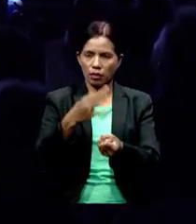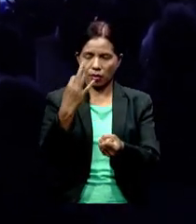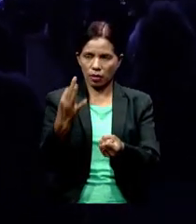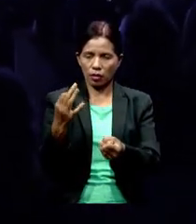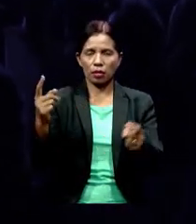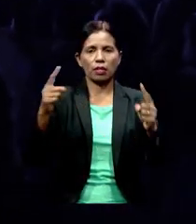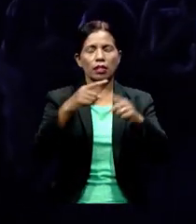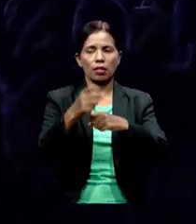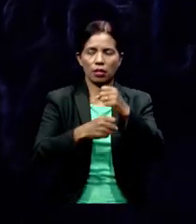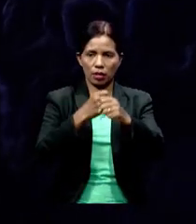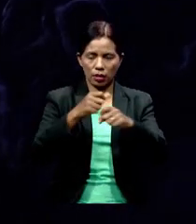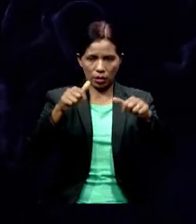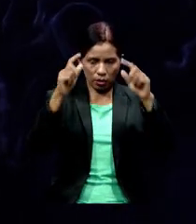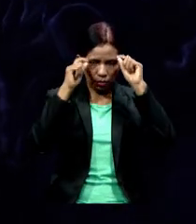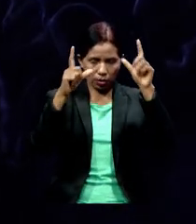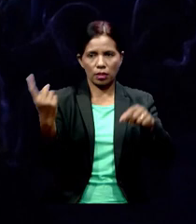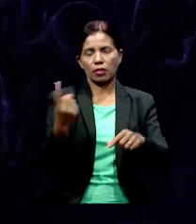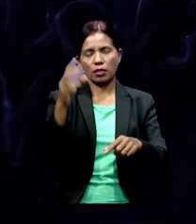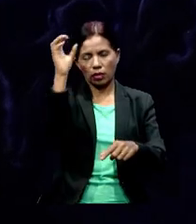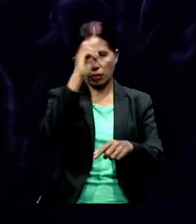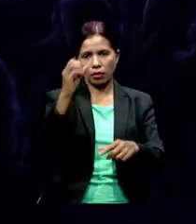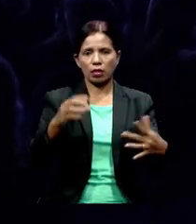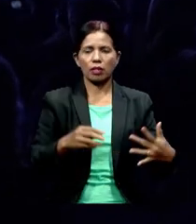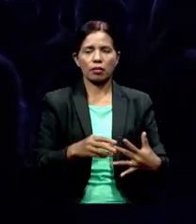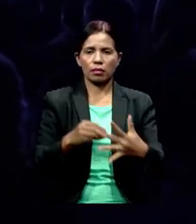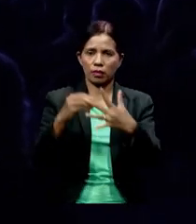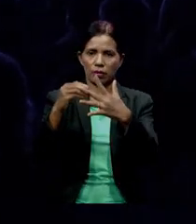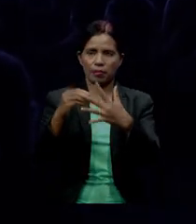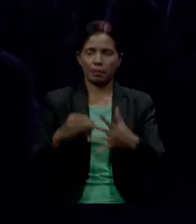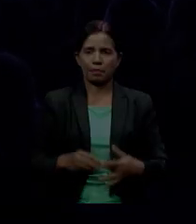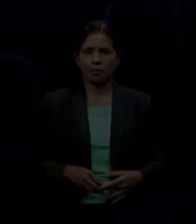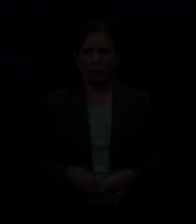Batinam ne Timor-Leste sai na fatin observador especial, Tito Silva, Ziemen.